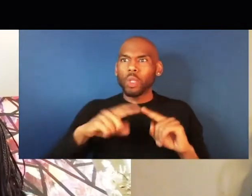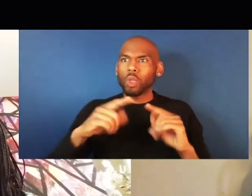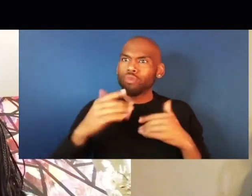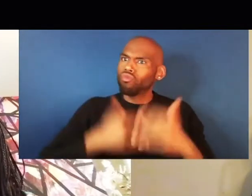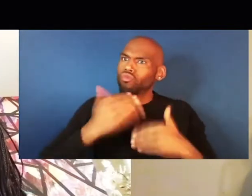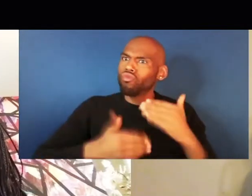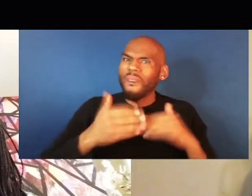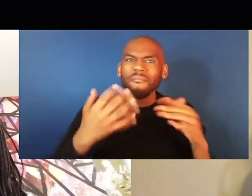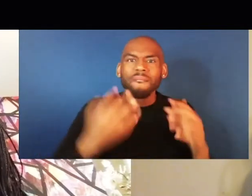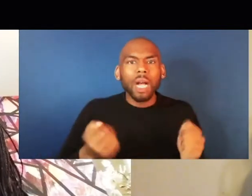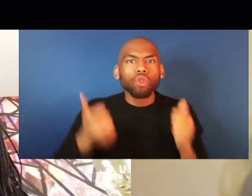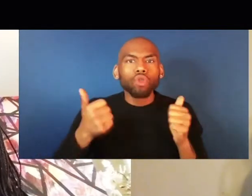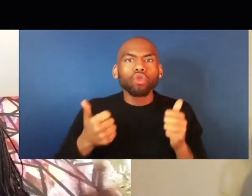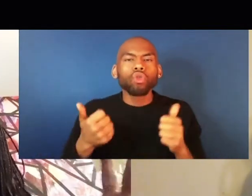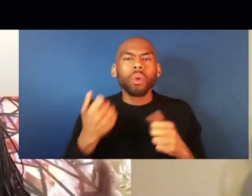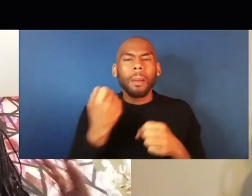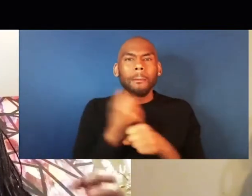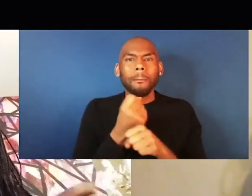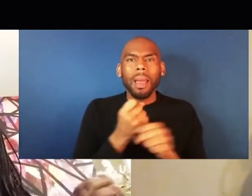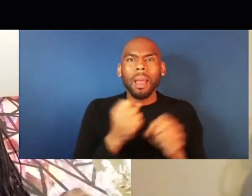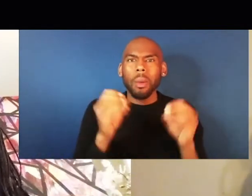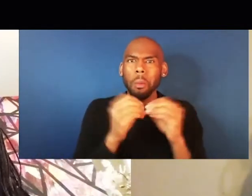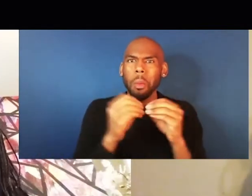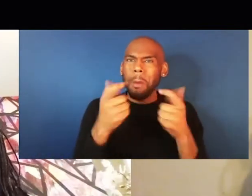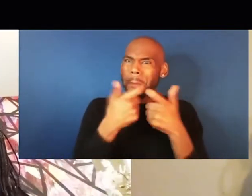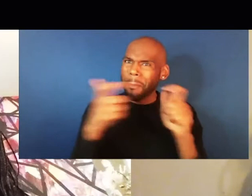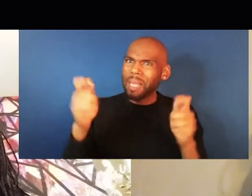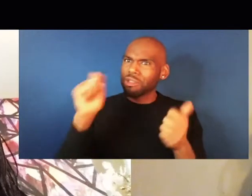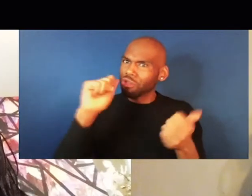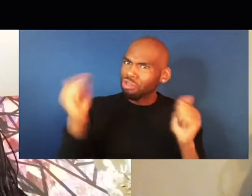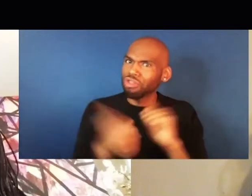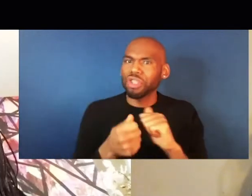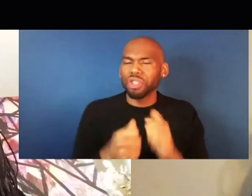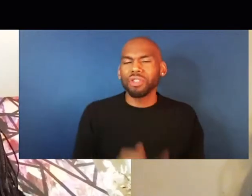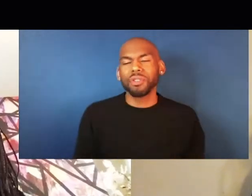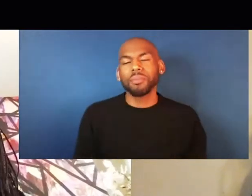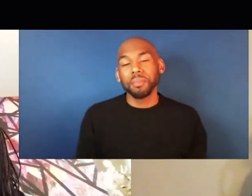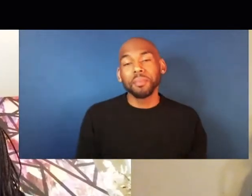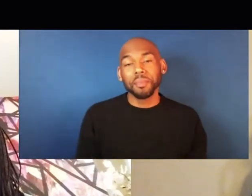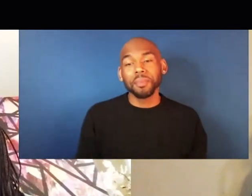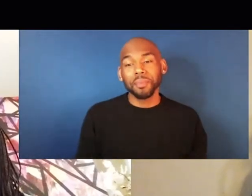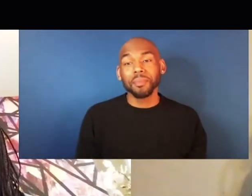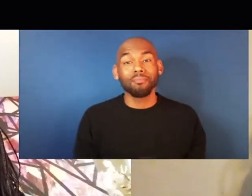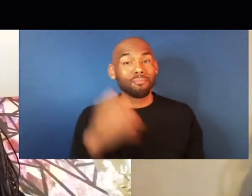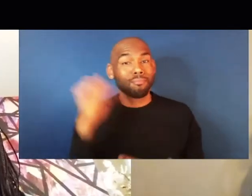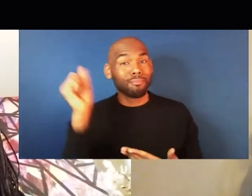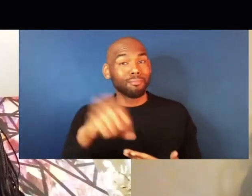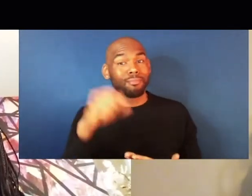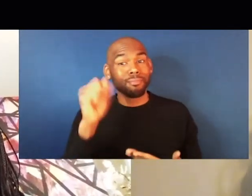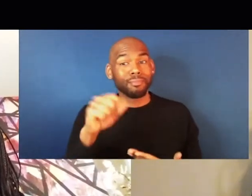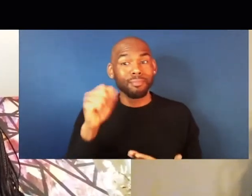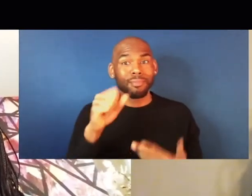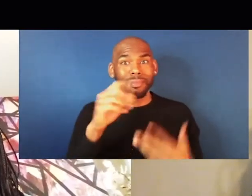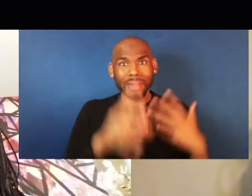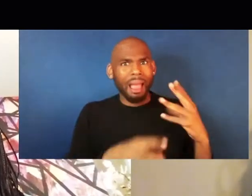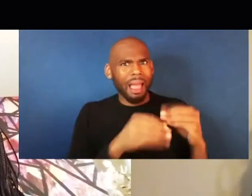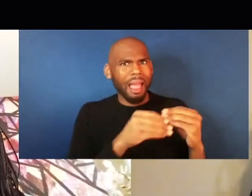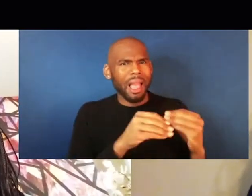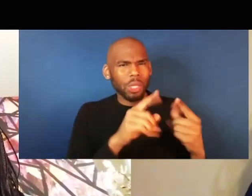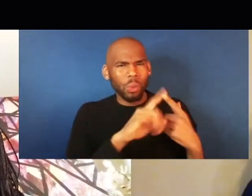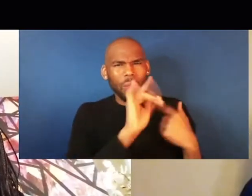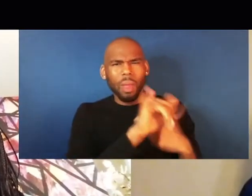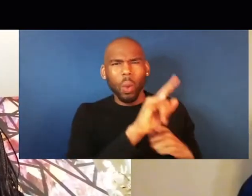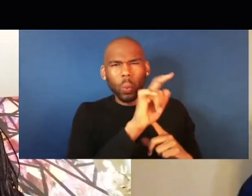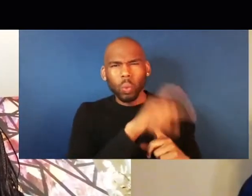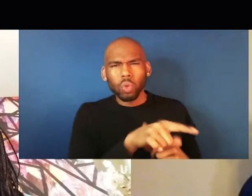faster and make even big monumental kinds of change. Yeah. And